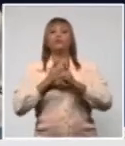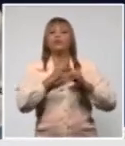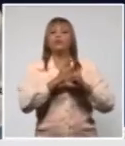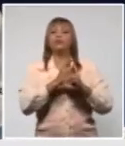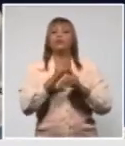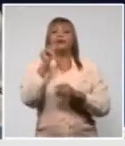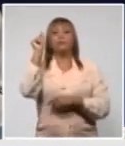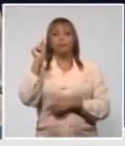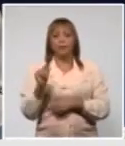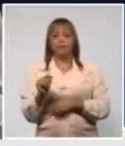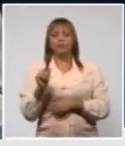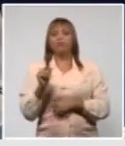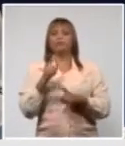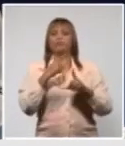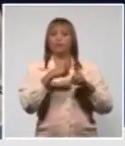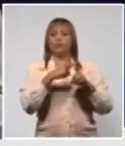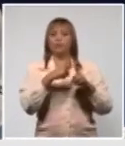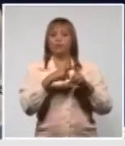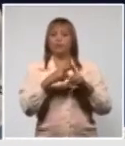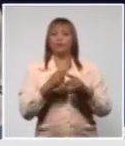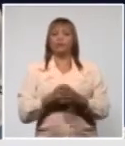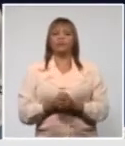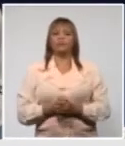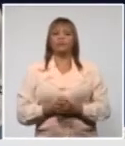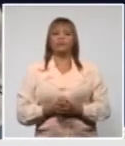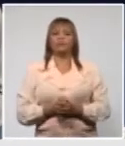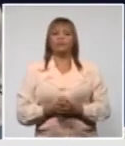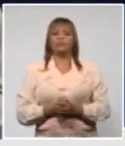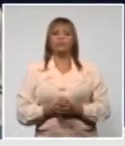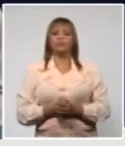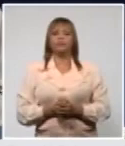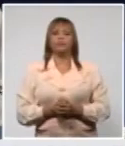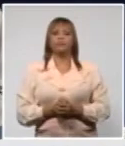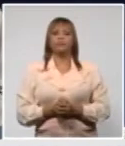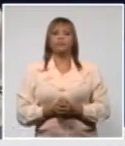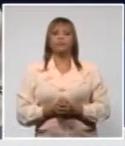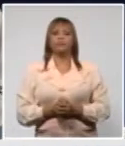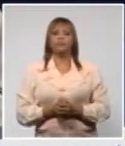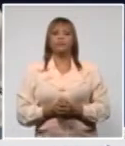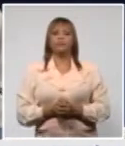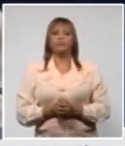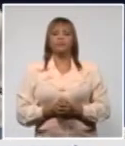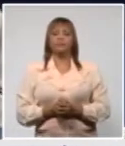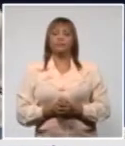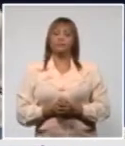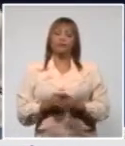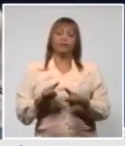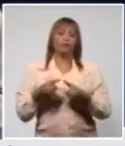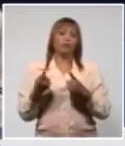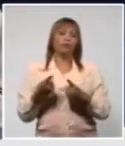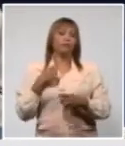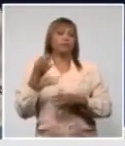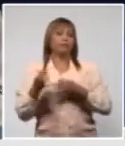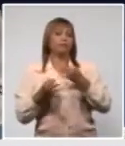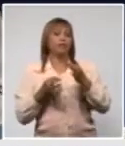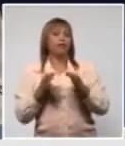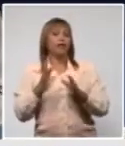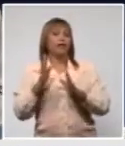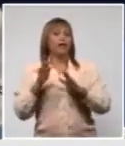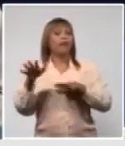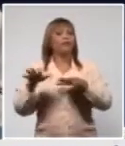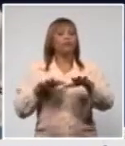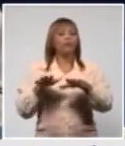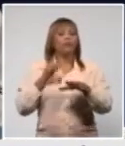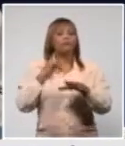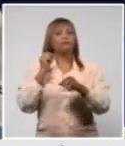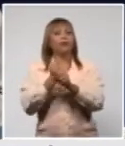present any symptoms while being tested. That is a 68.1% over the last 15 days. 6